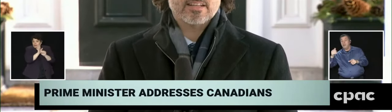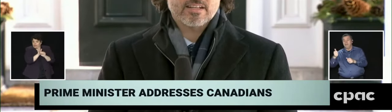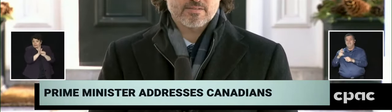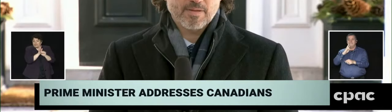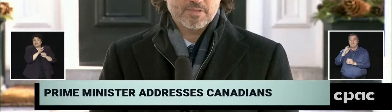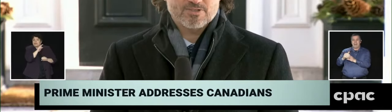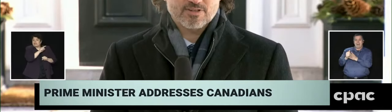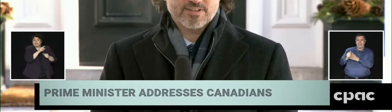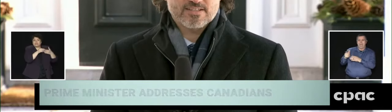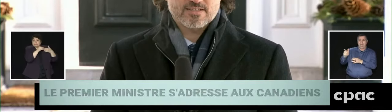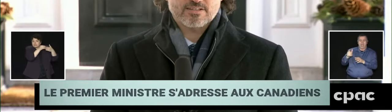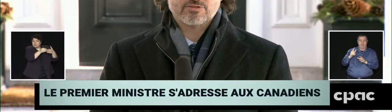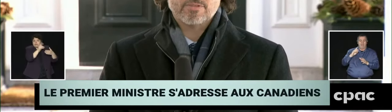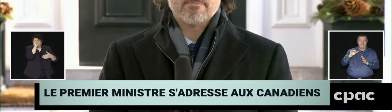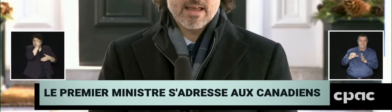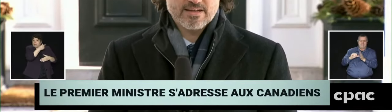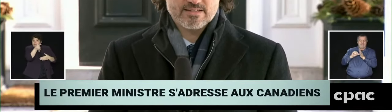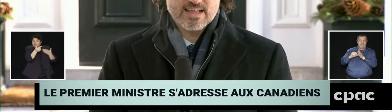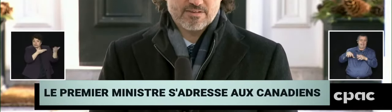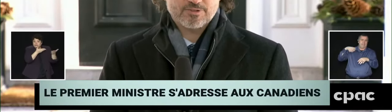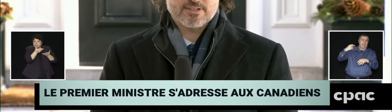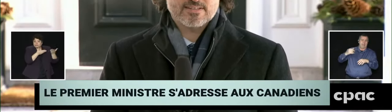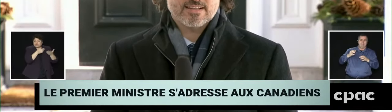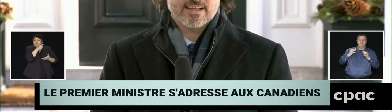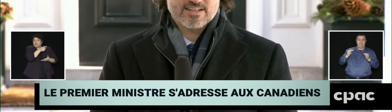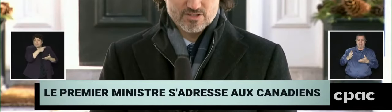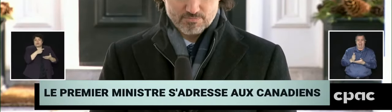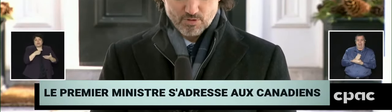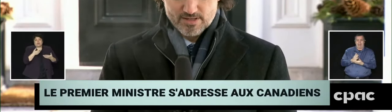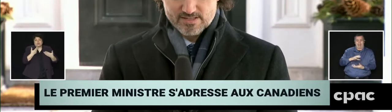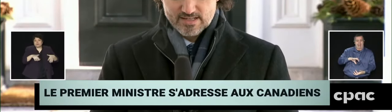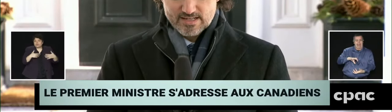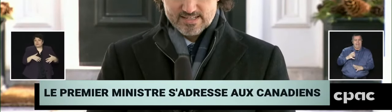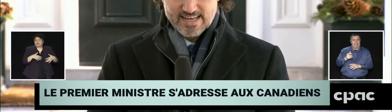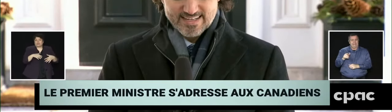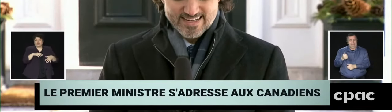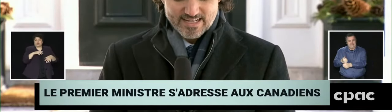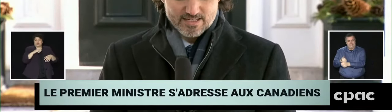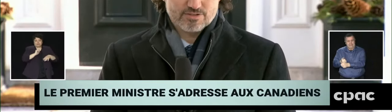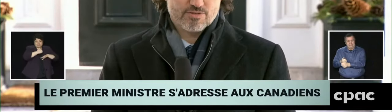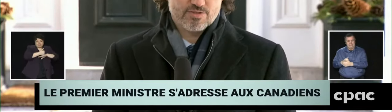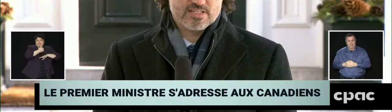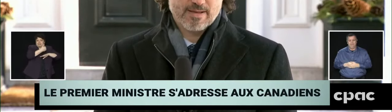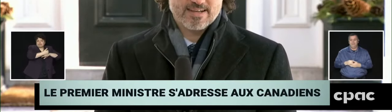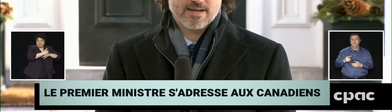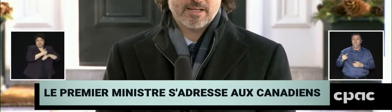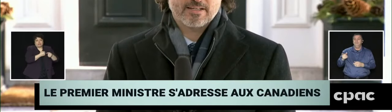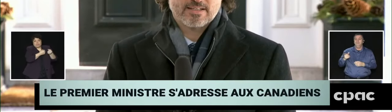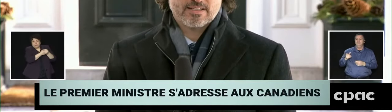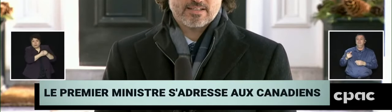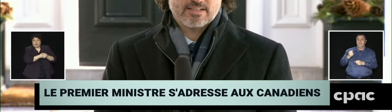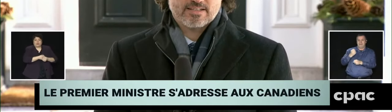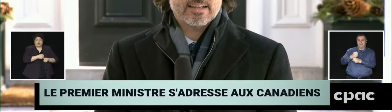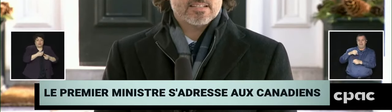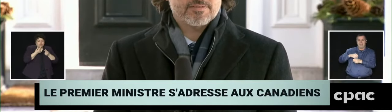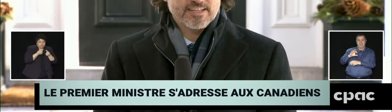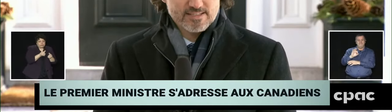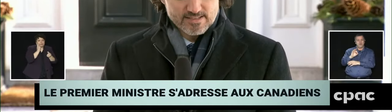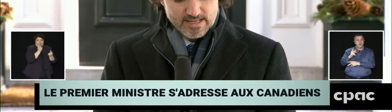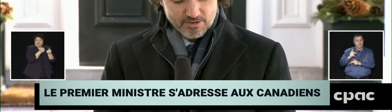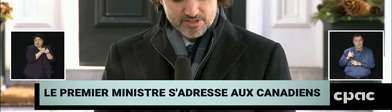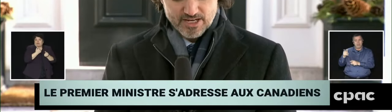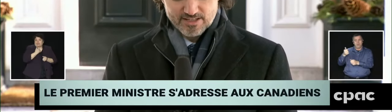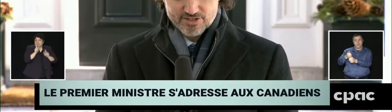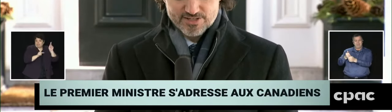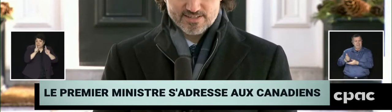He's leading the public service in tremendous efforts and supports to get Canadians through this pandemic. And as he